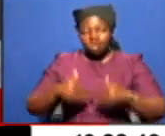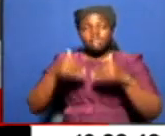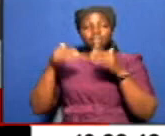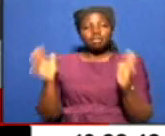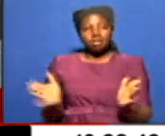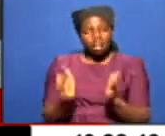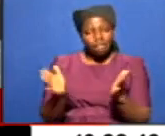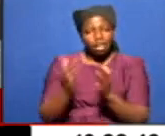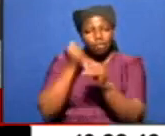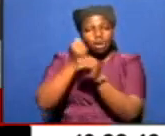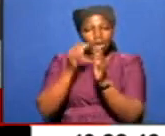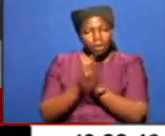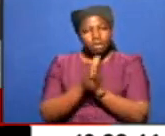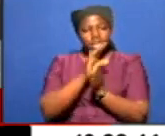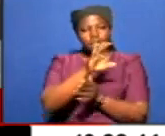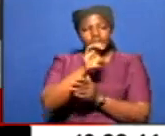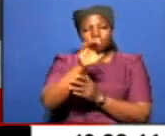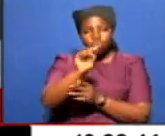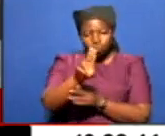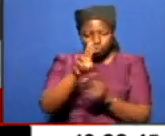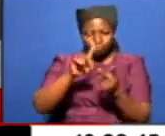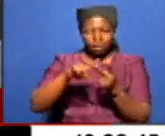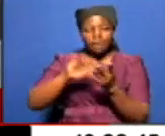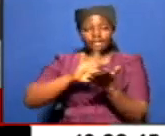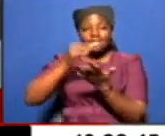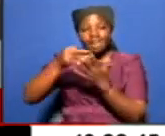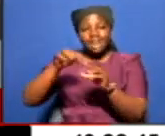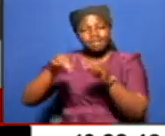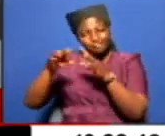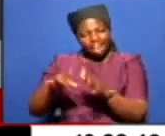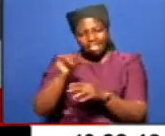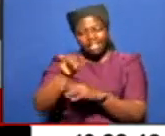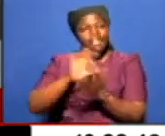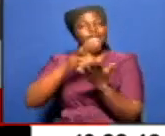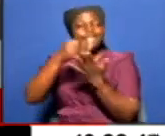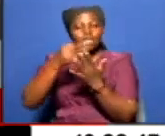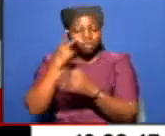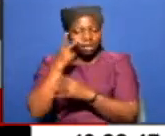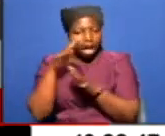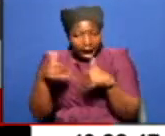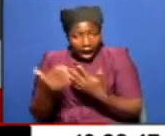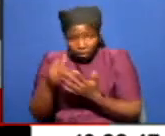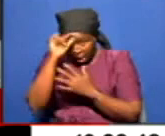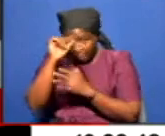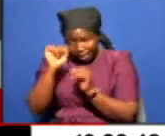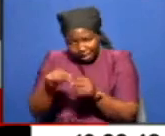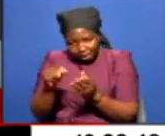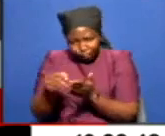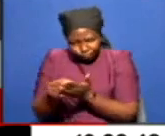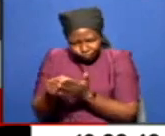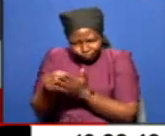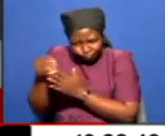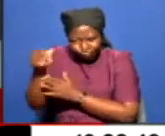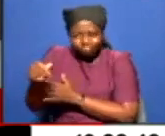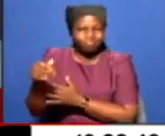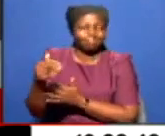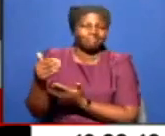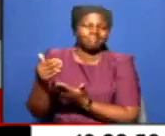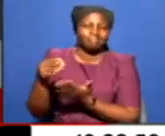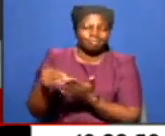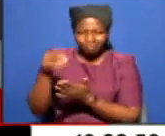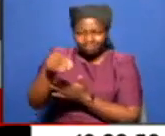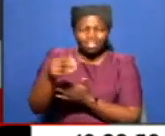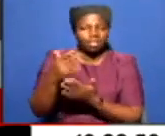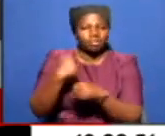and the fund managers of these funds to see how the government can be able to give them a cap off so that some of the requirements are